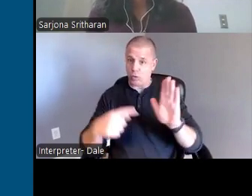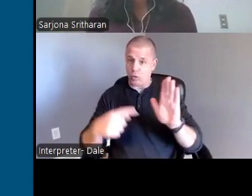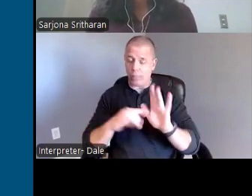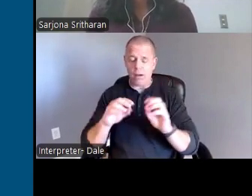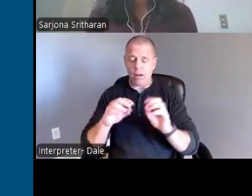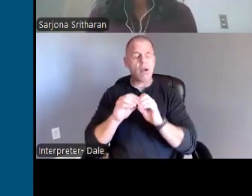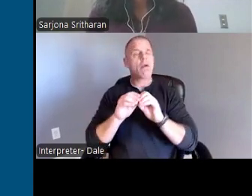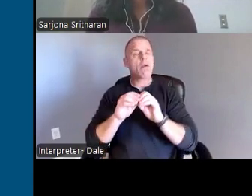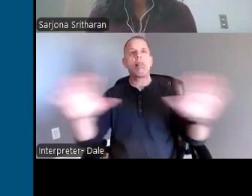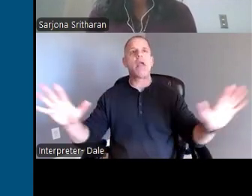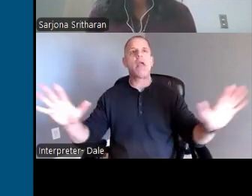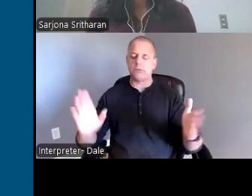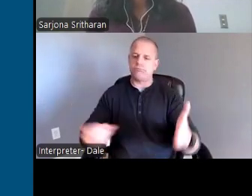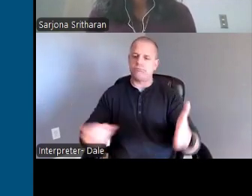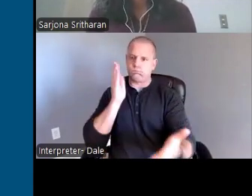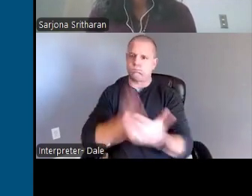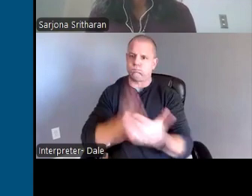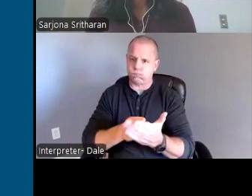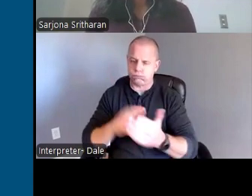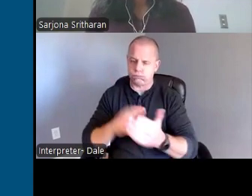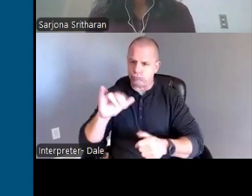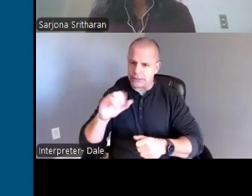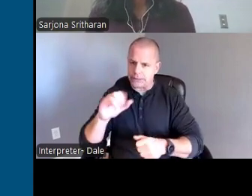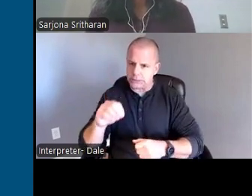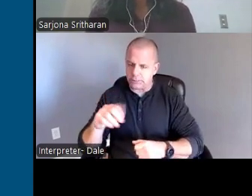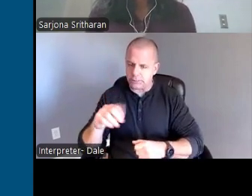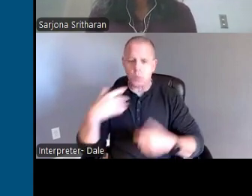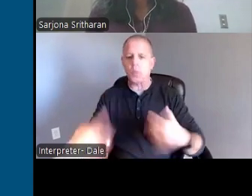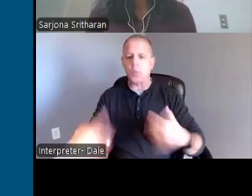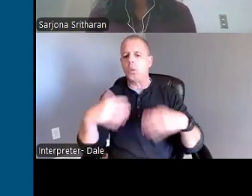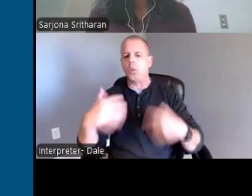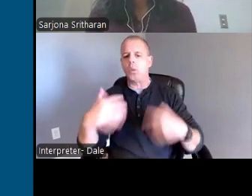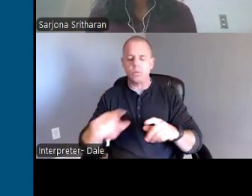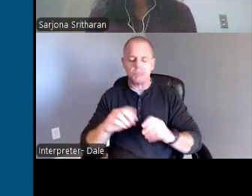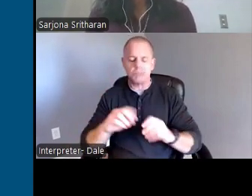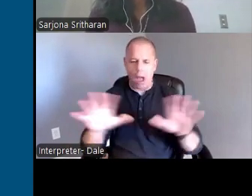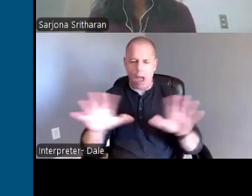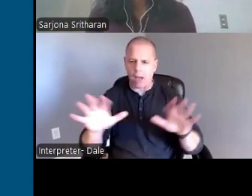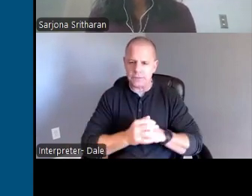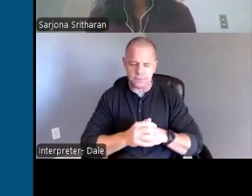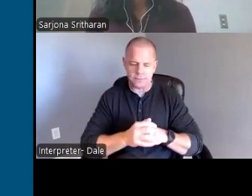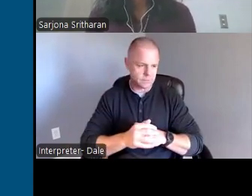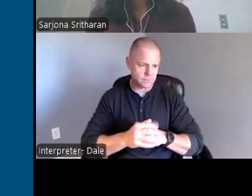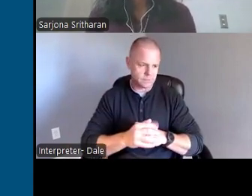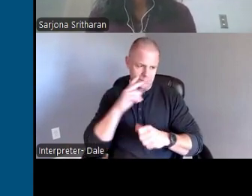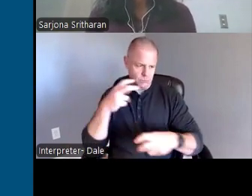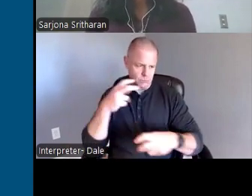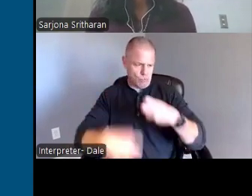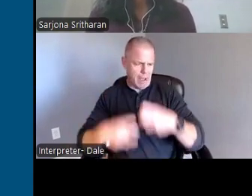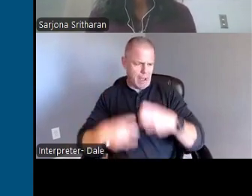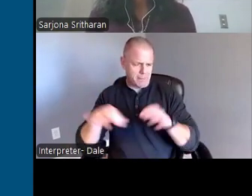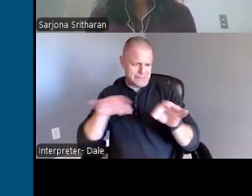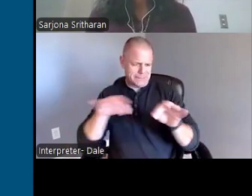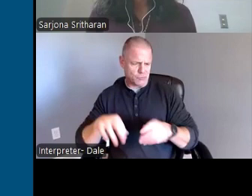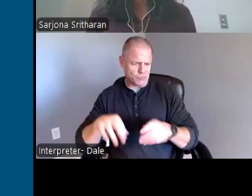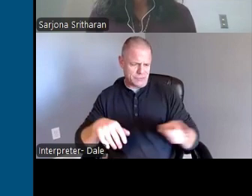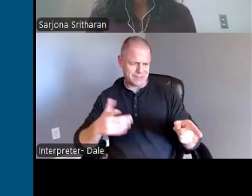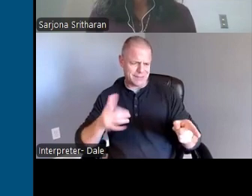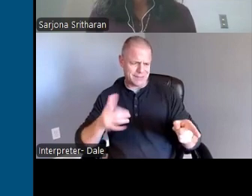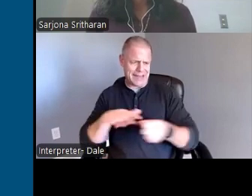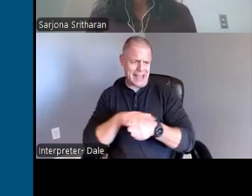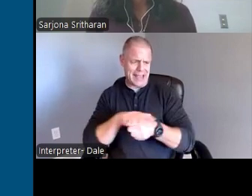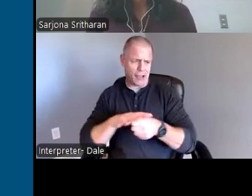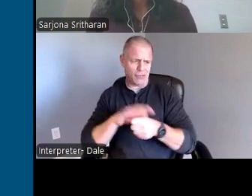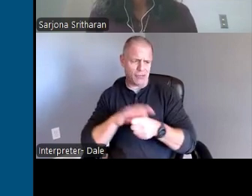racism underlying these definitions is profound. So you can see like blatantly problematic descriptions in areas that